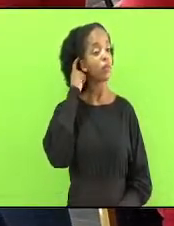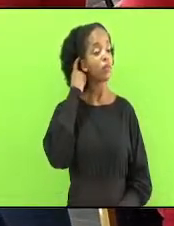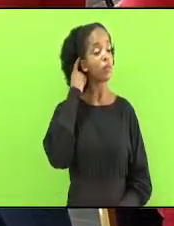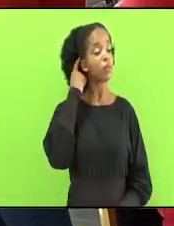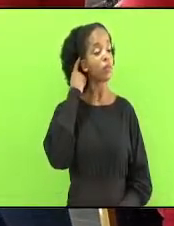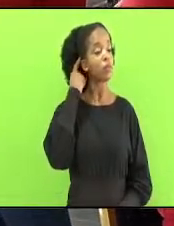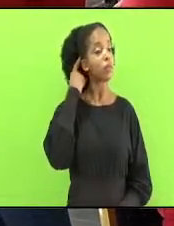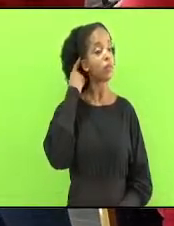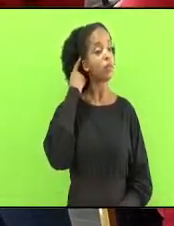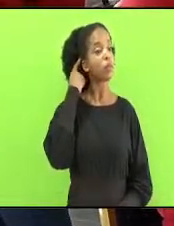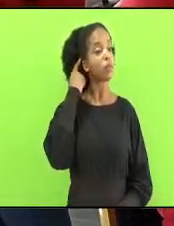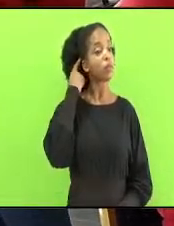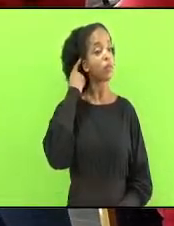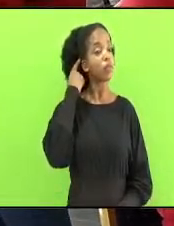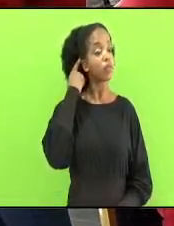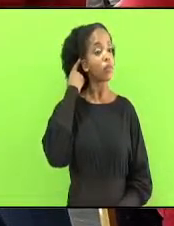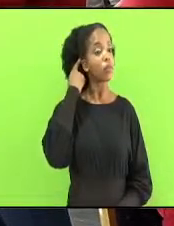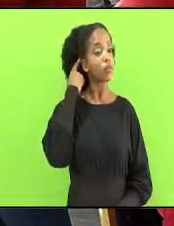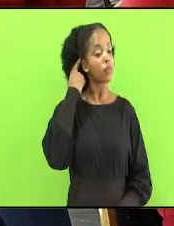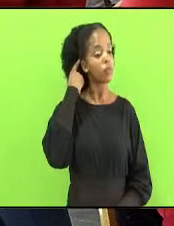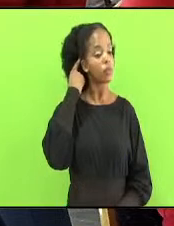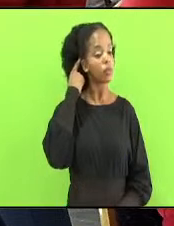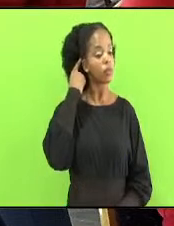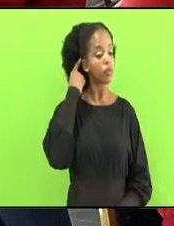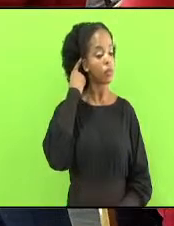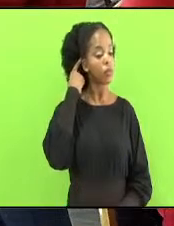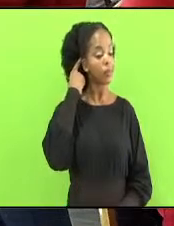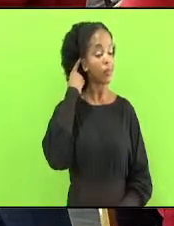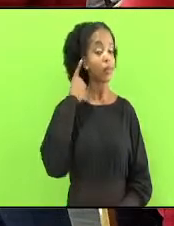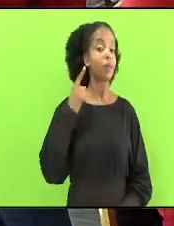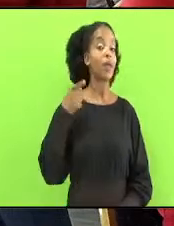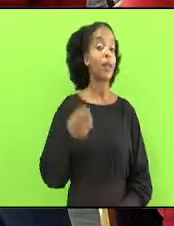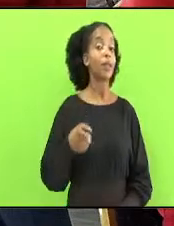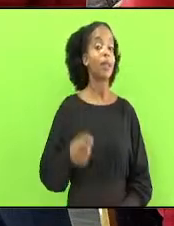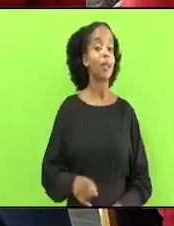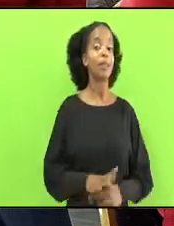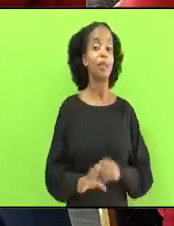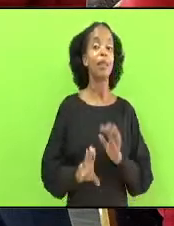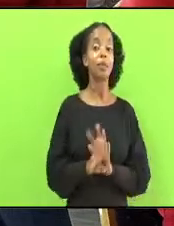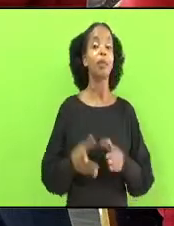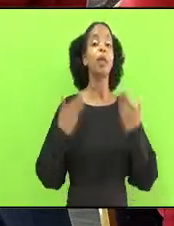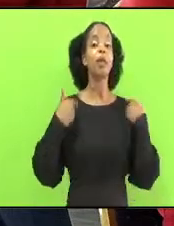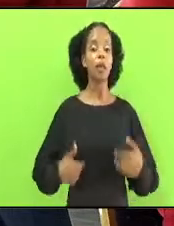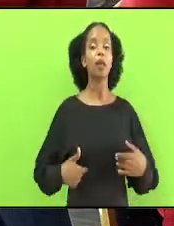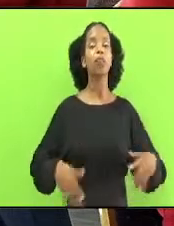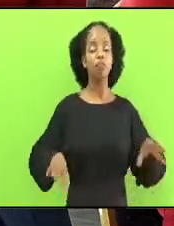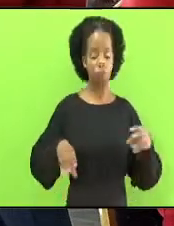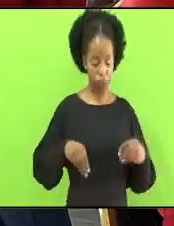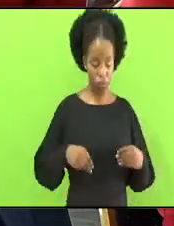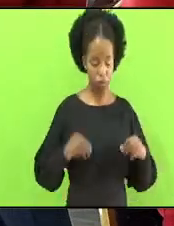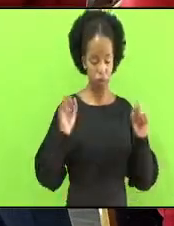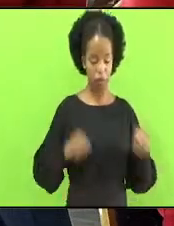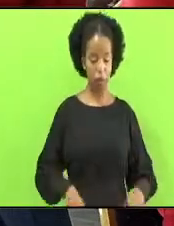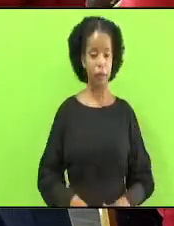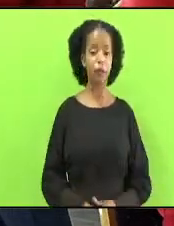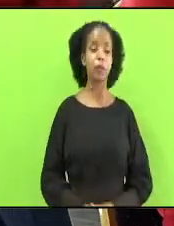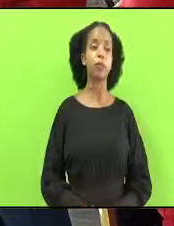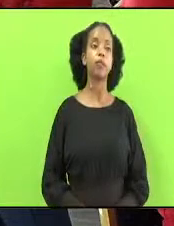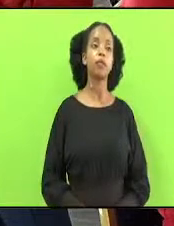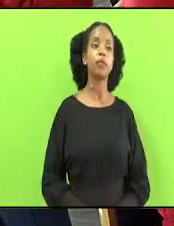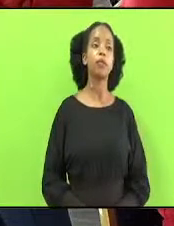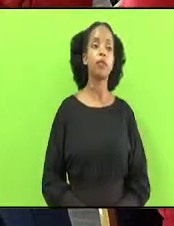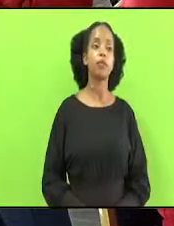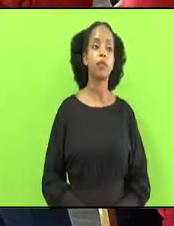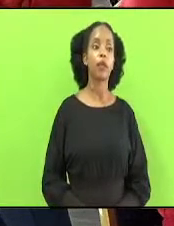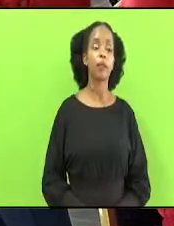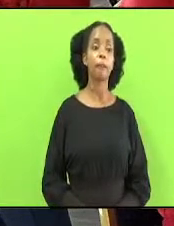of. Now this bill, climate change, this bill ke a e amogela, I accept this bill. I support this bill,